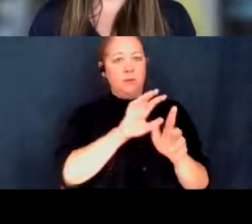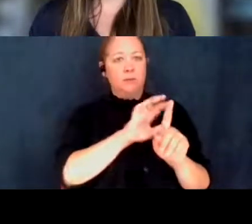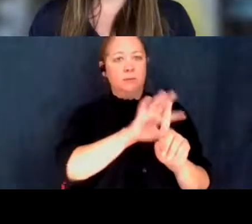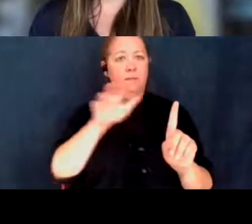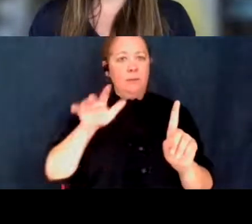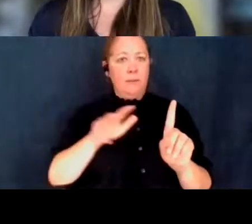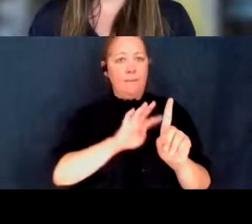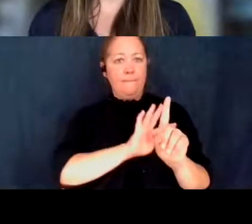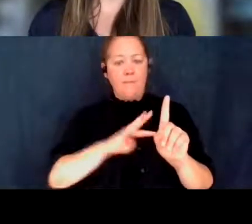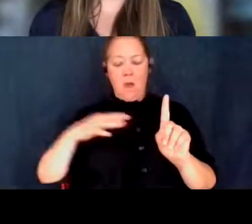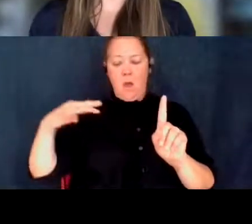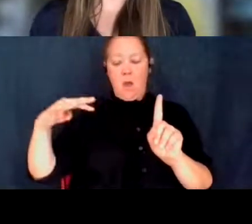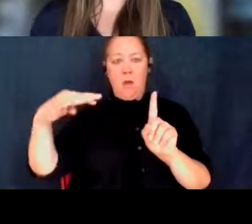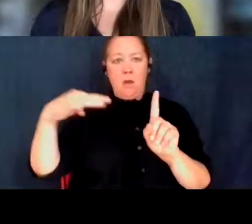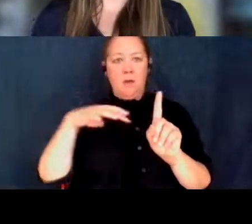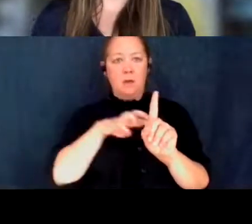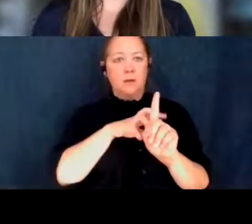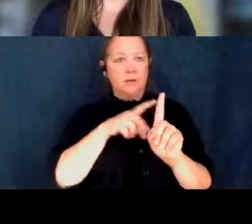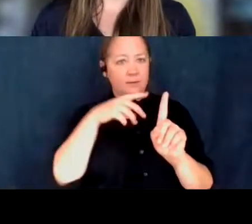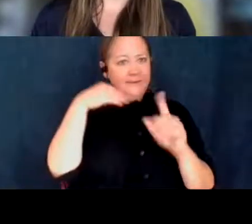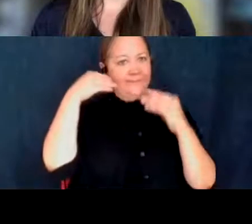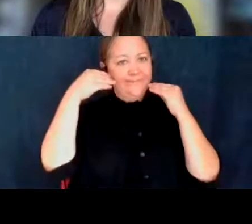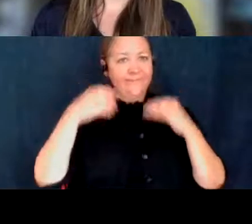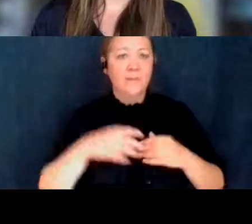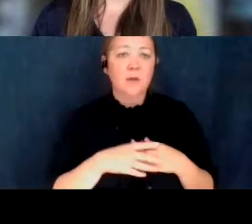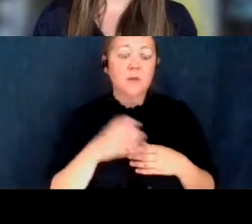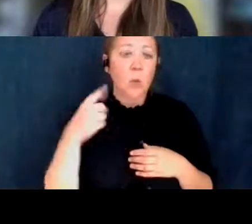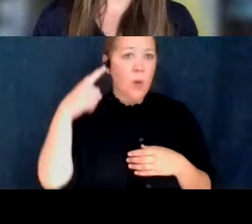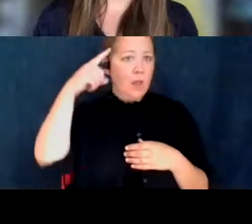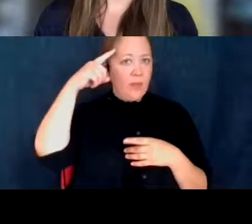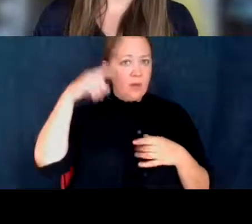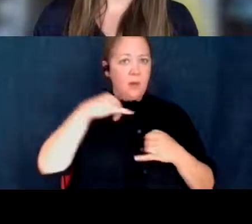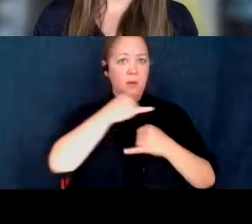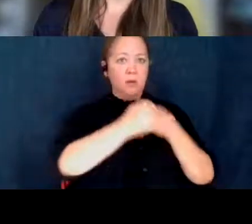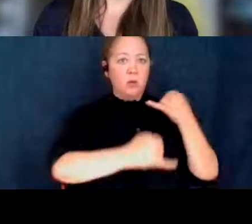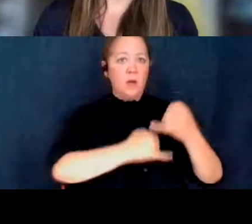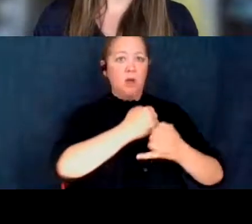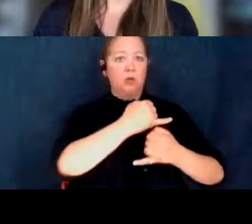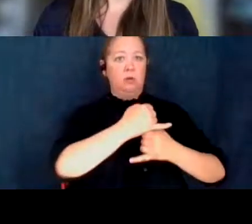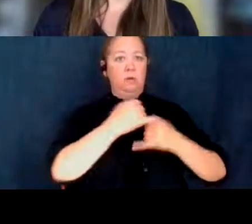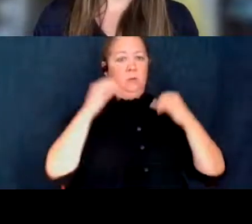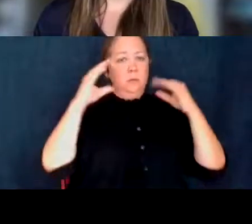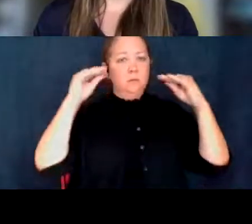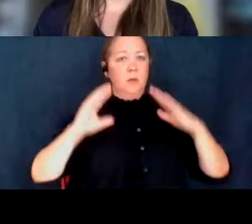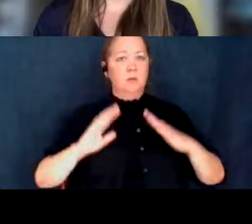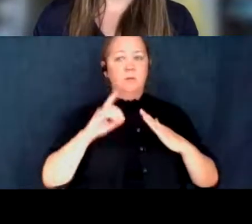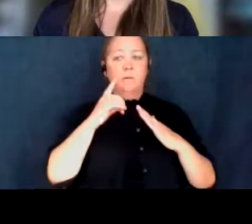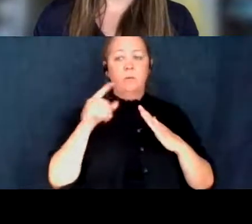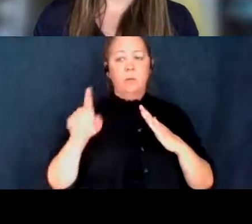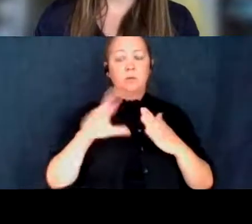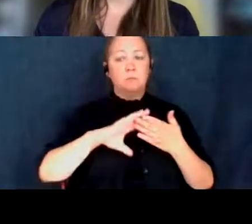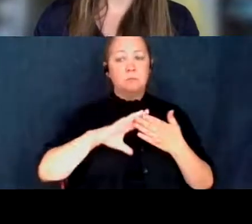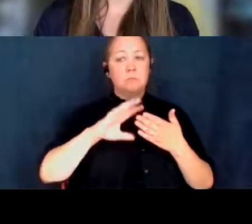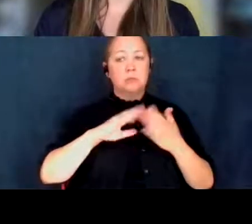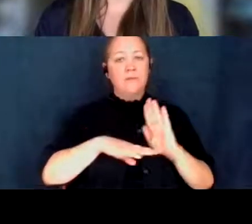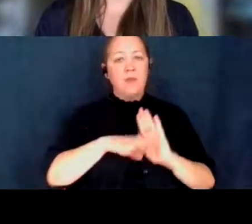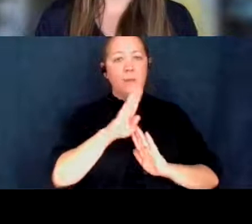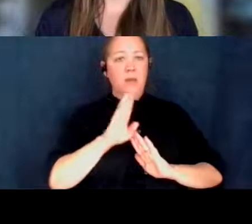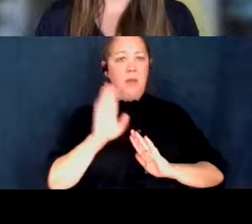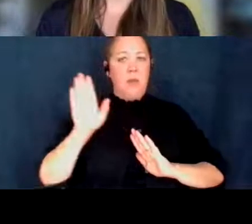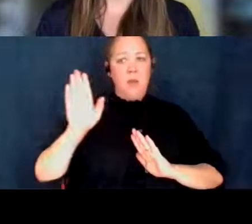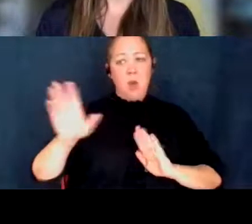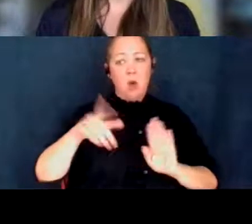maybe international educators want to be building their own intercultural competence as part of professional